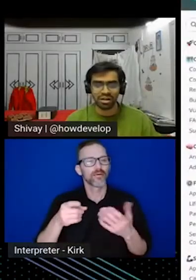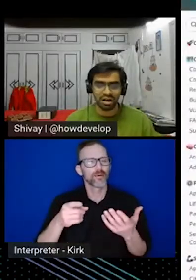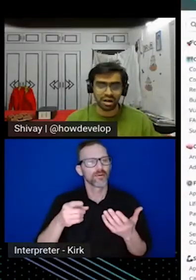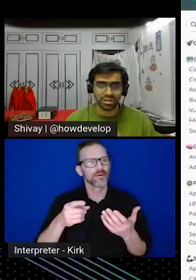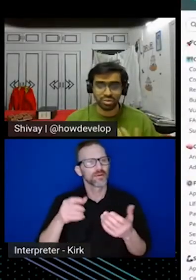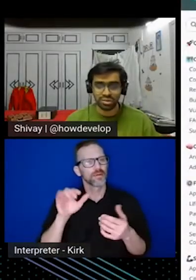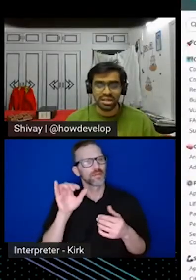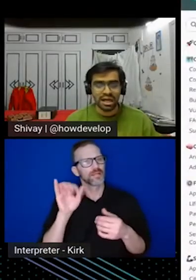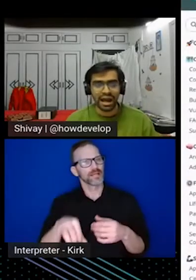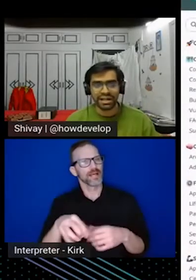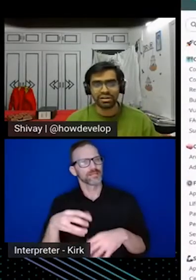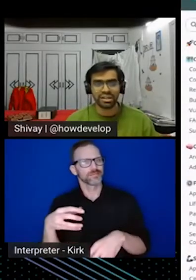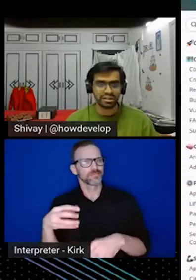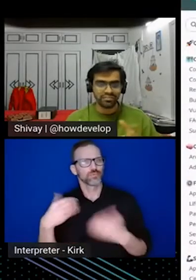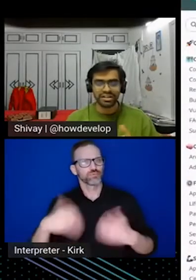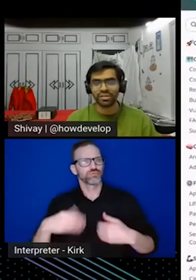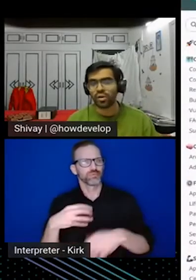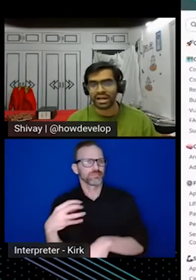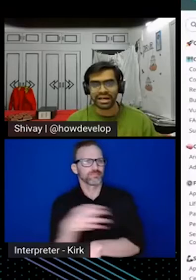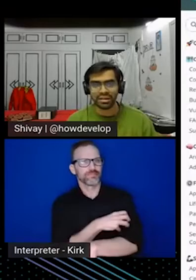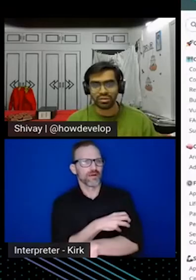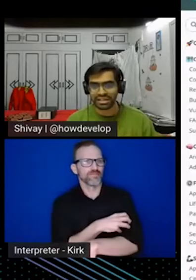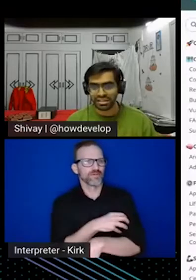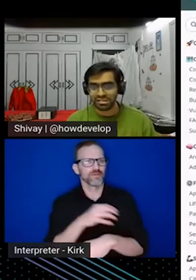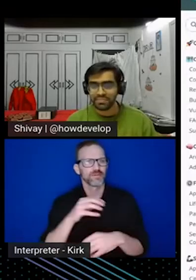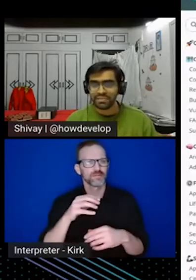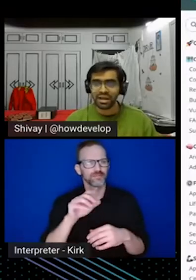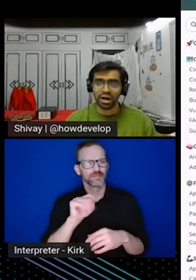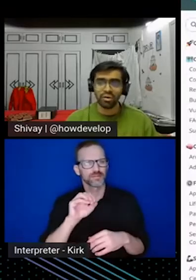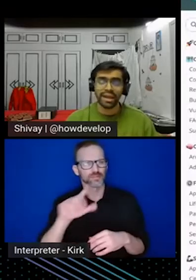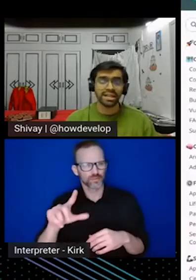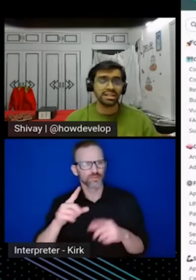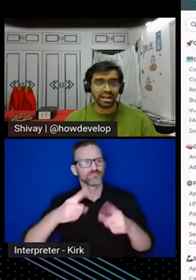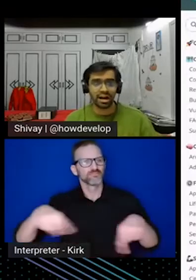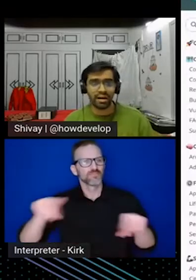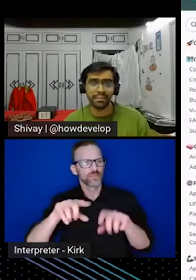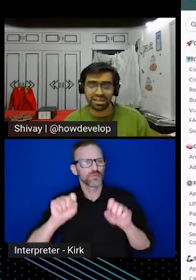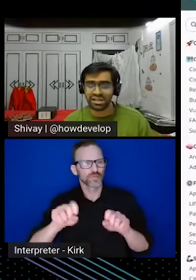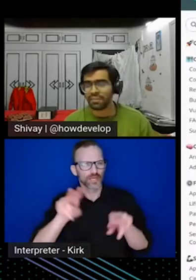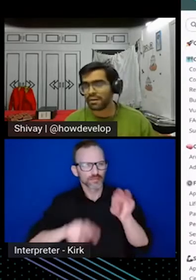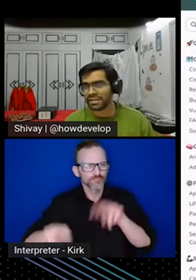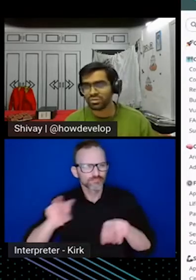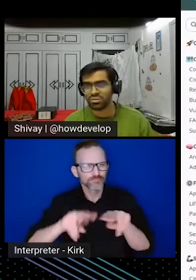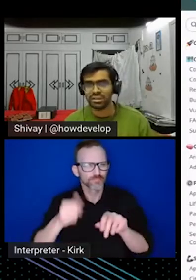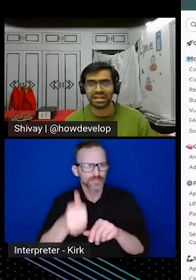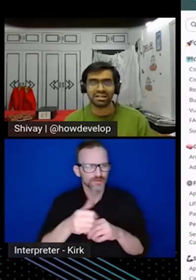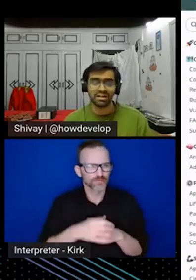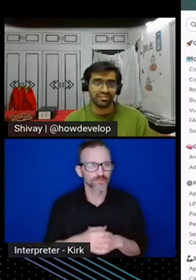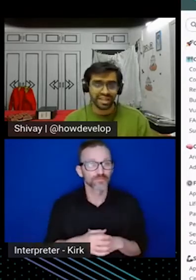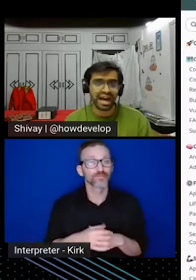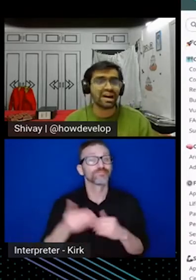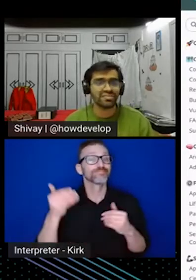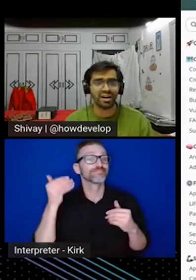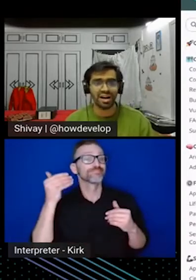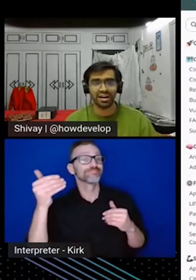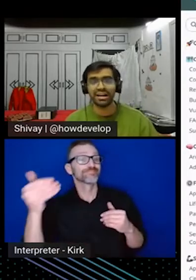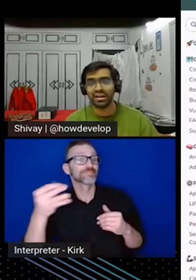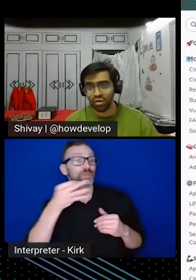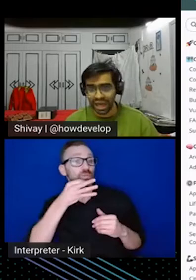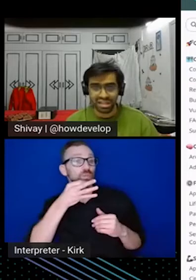powerful tool, and you can definitely go ahead and look at this. Now, another amazing upcoming tool that we